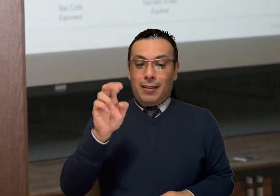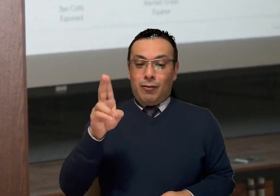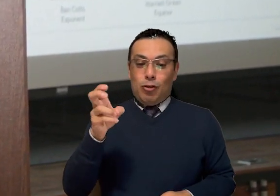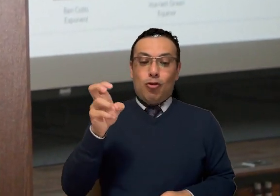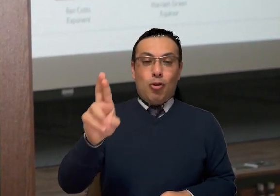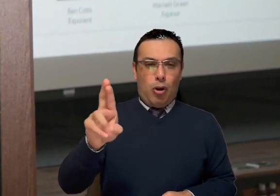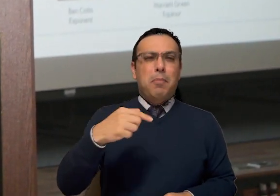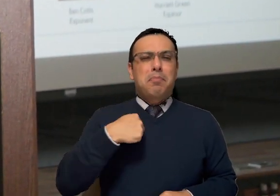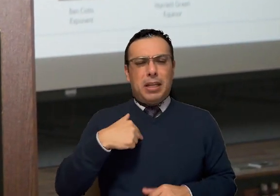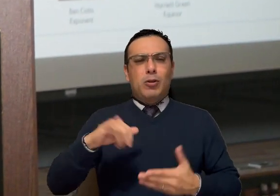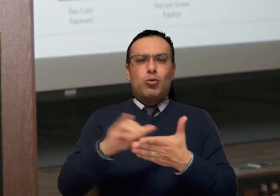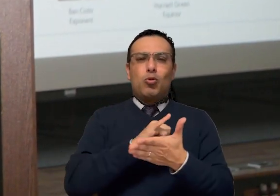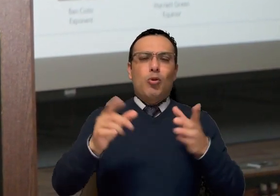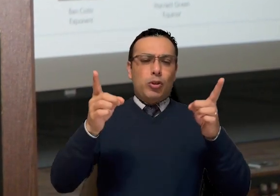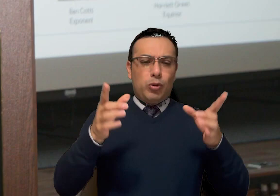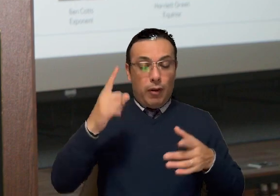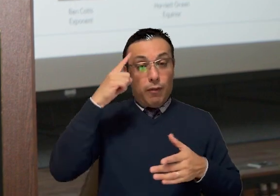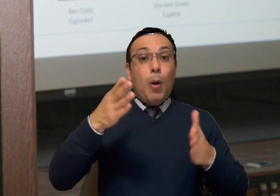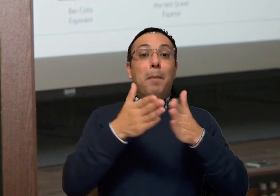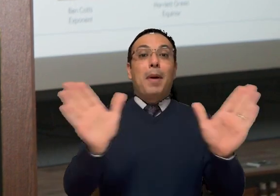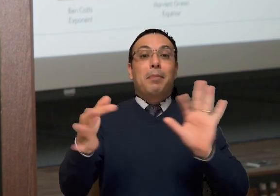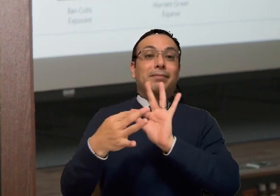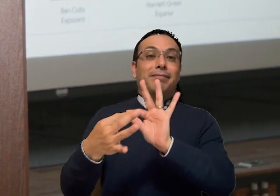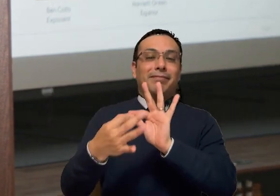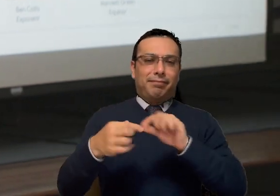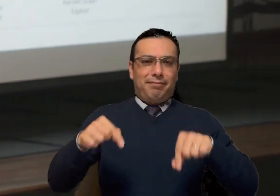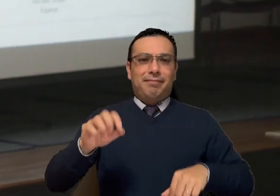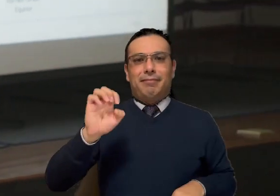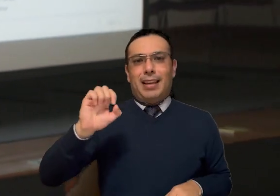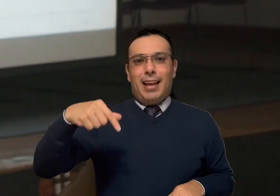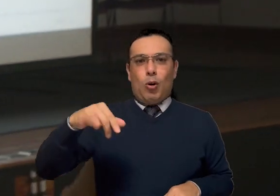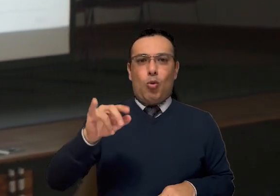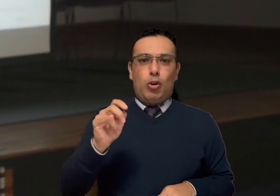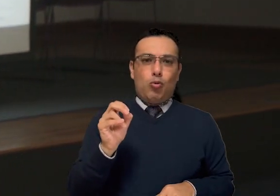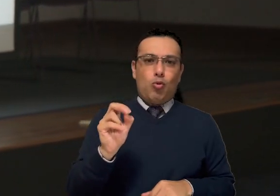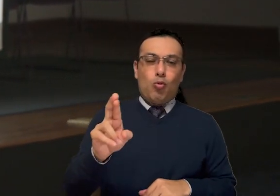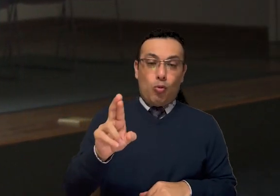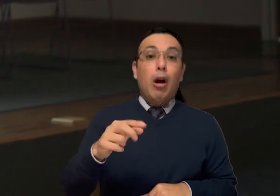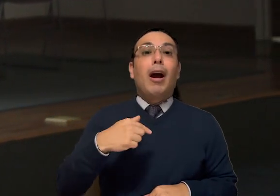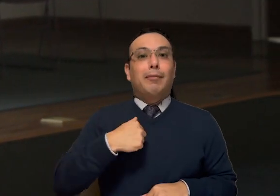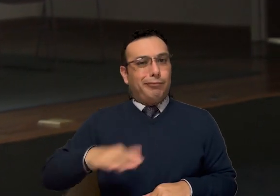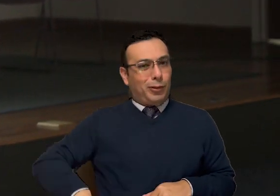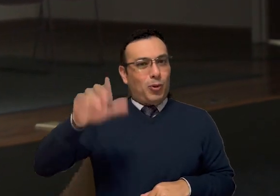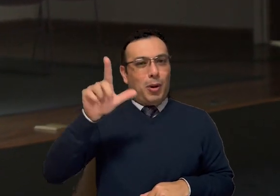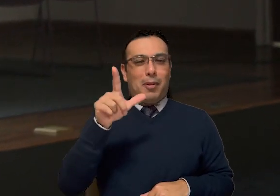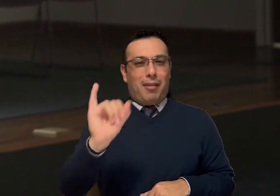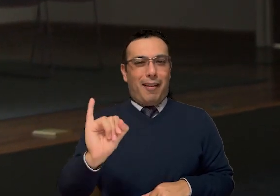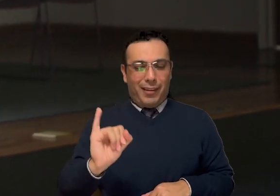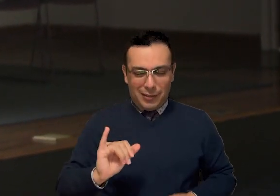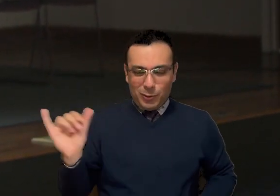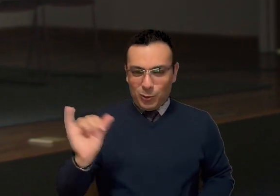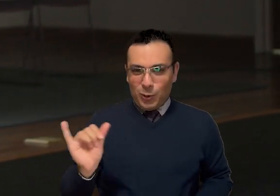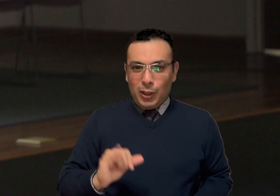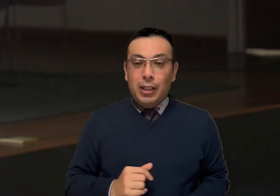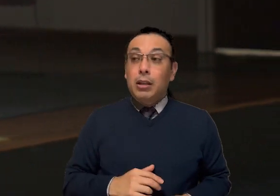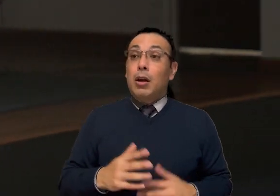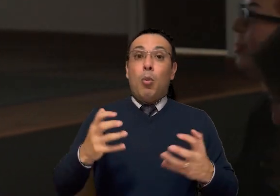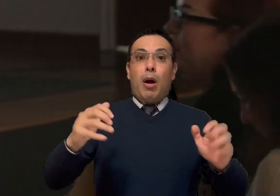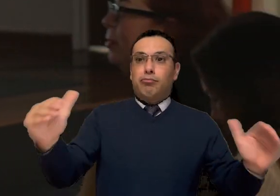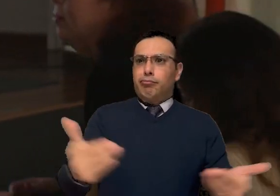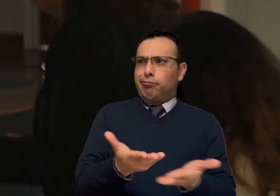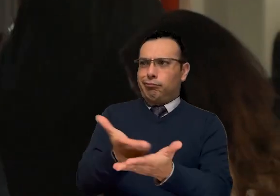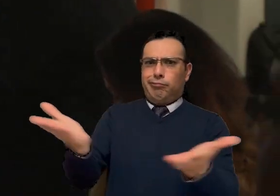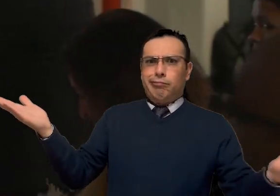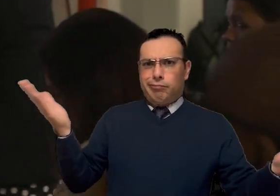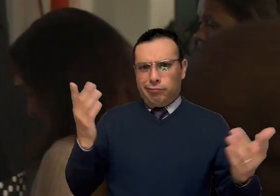Equinor, and I am also a lifelong Long Islander, but want to introduce you to a robust group of subject matter experts we have, and we'll start with